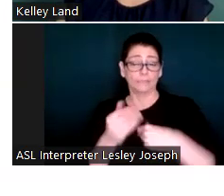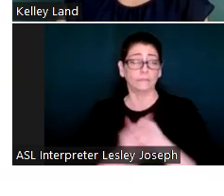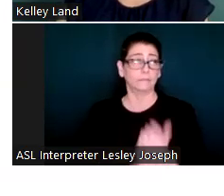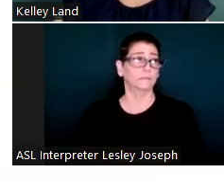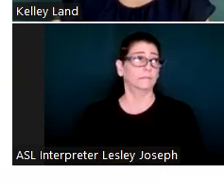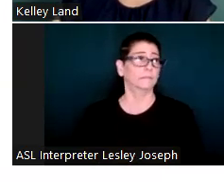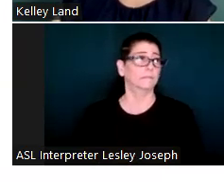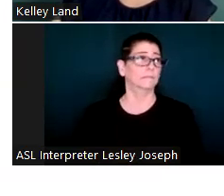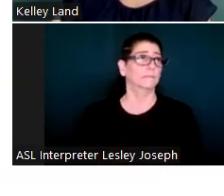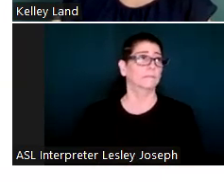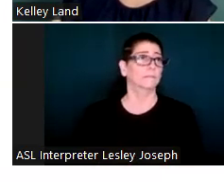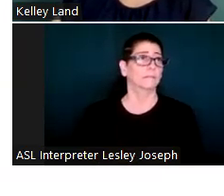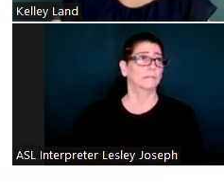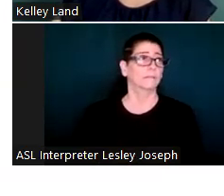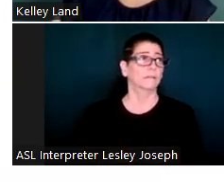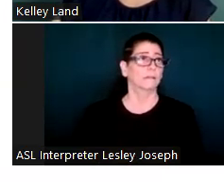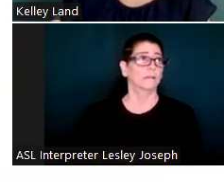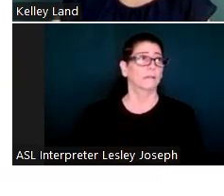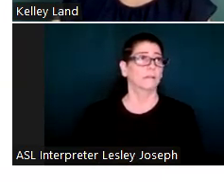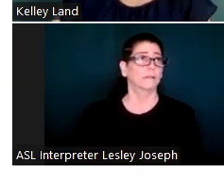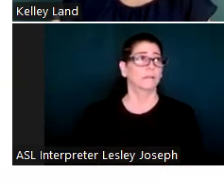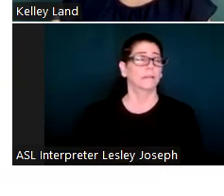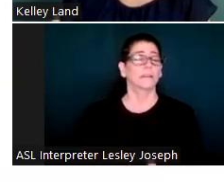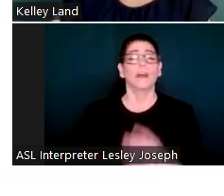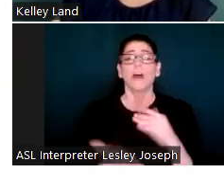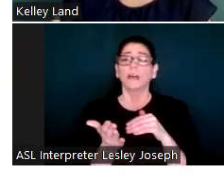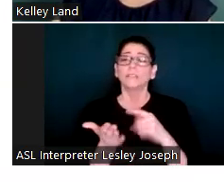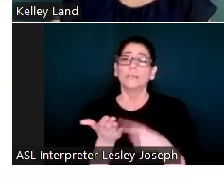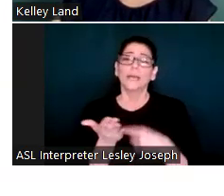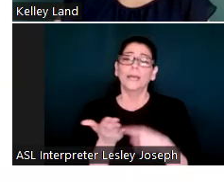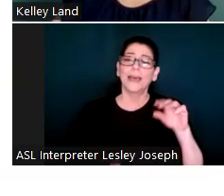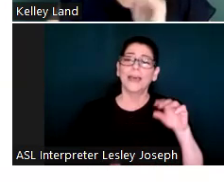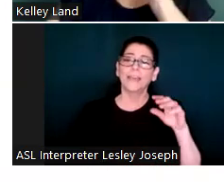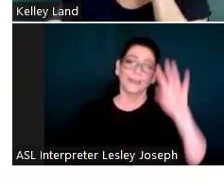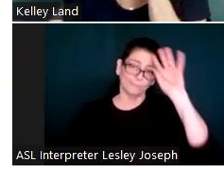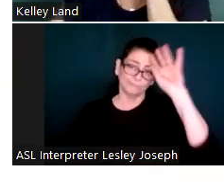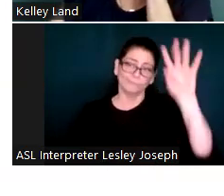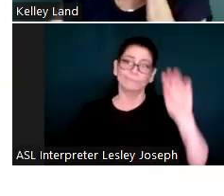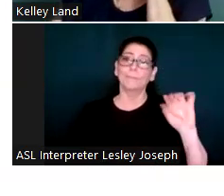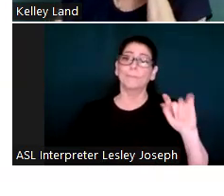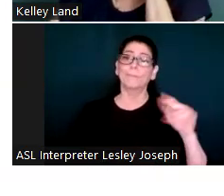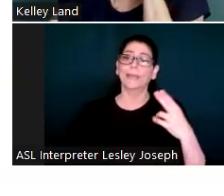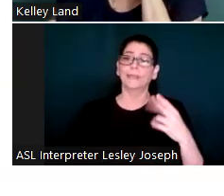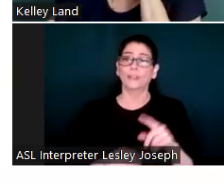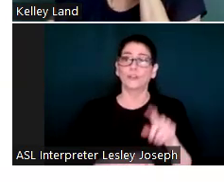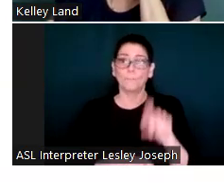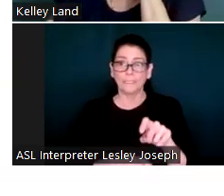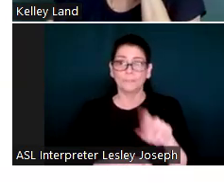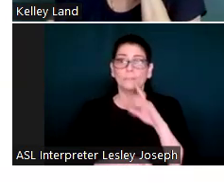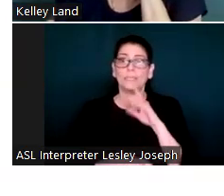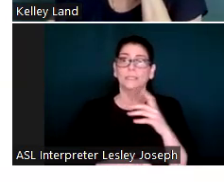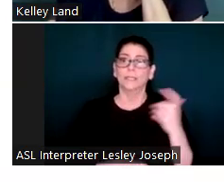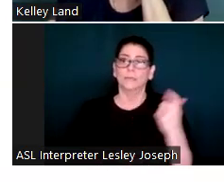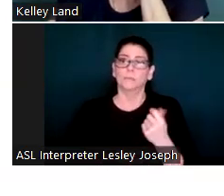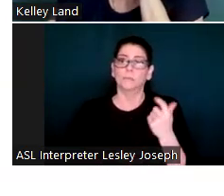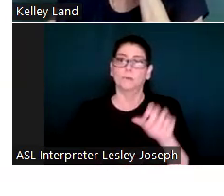like to say that there's sometimes a myth that you have to be, for instance, on Social Security Administration benefits